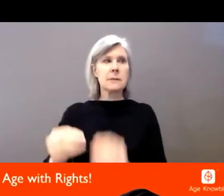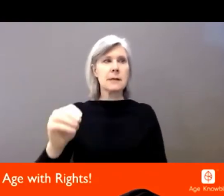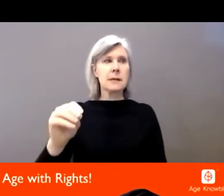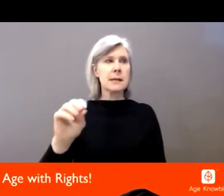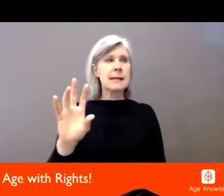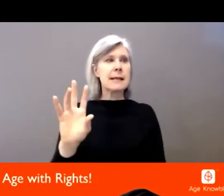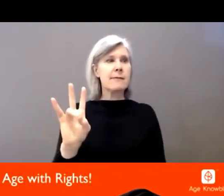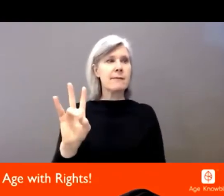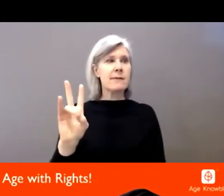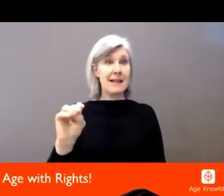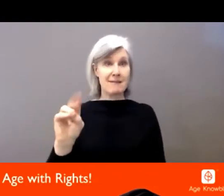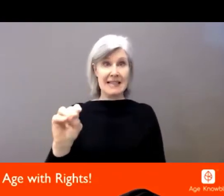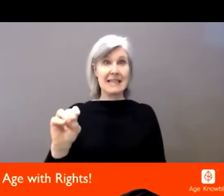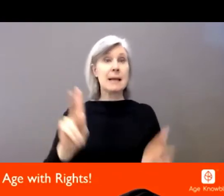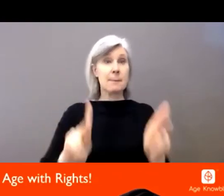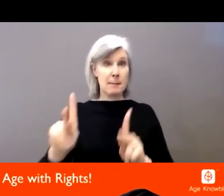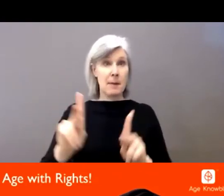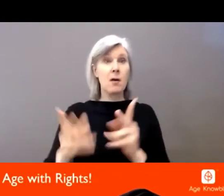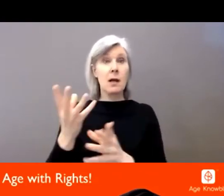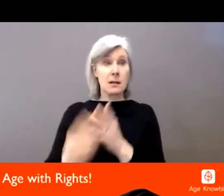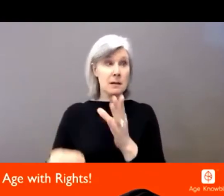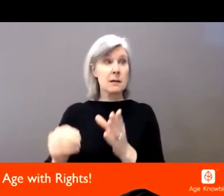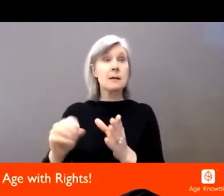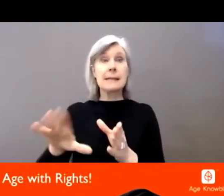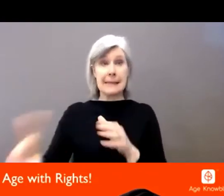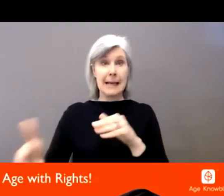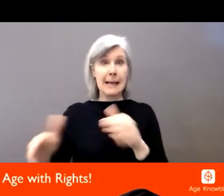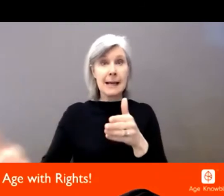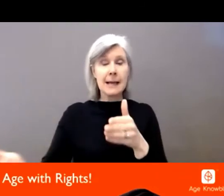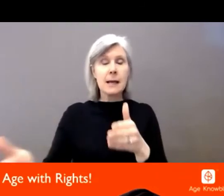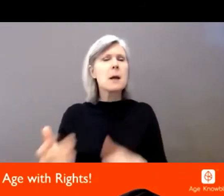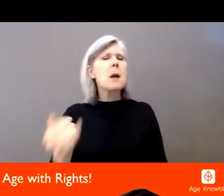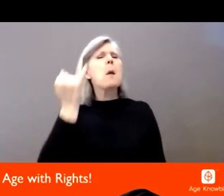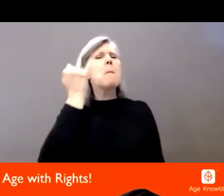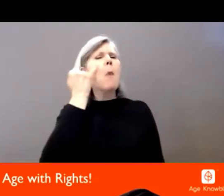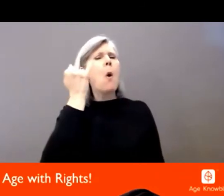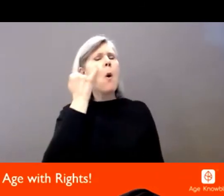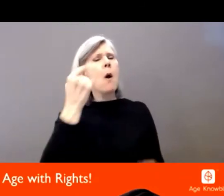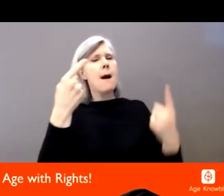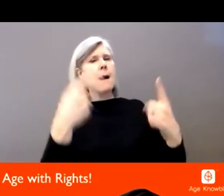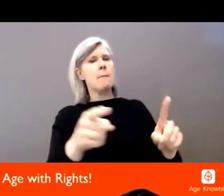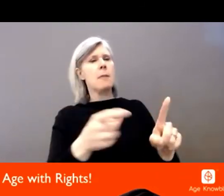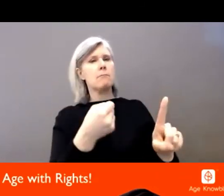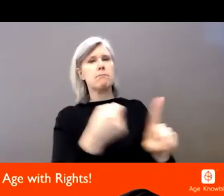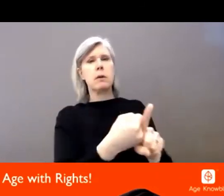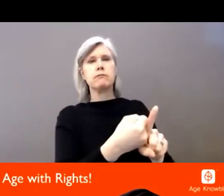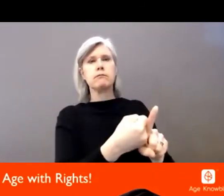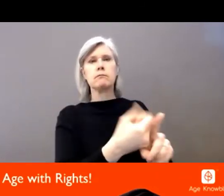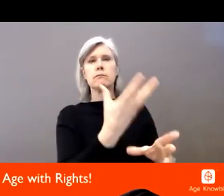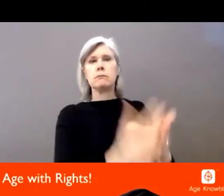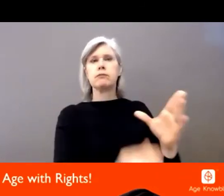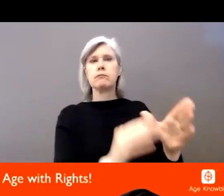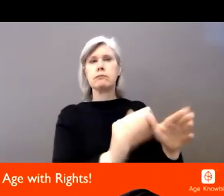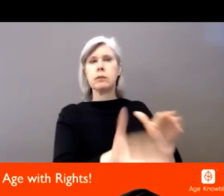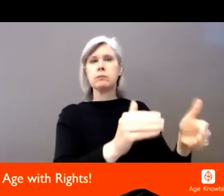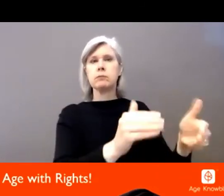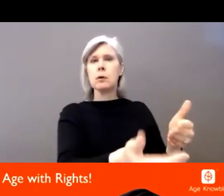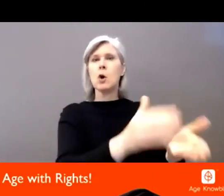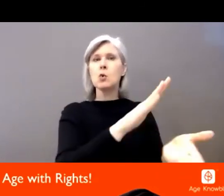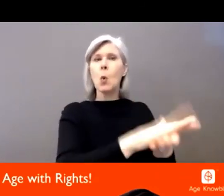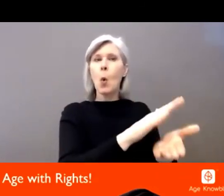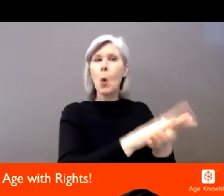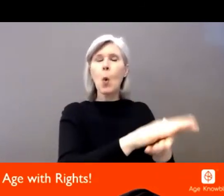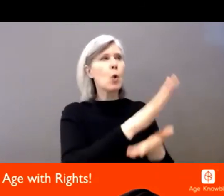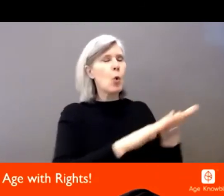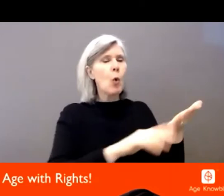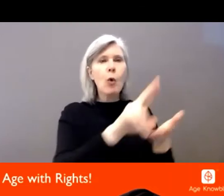Canadian institution, like a school or a university dorm or daycare? Well, of course not. And yet it was allowed